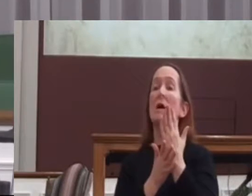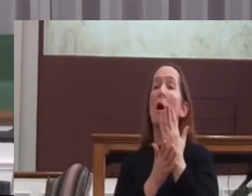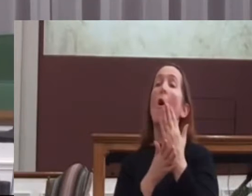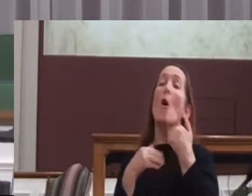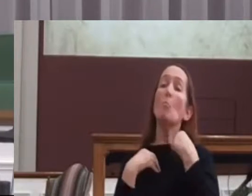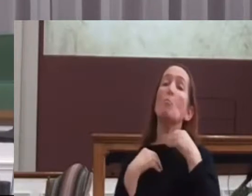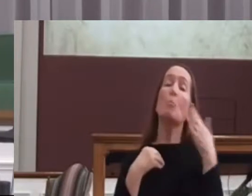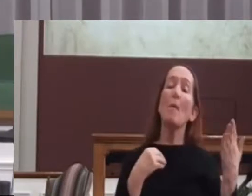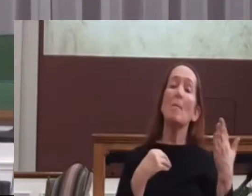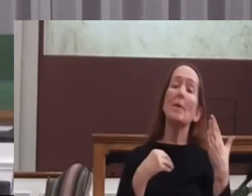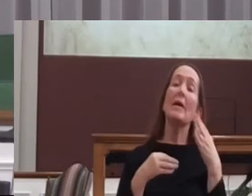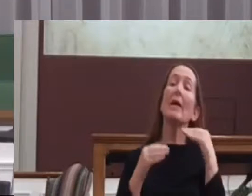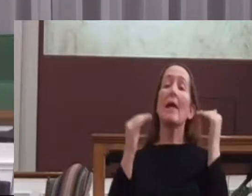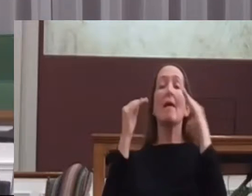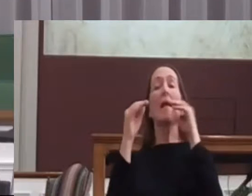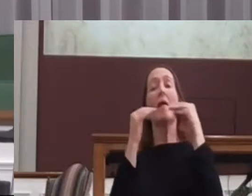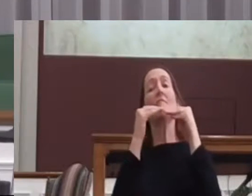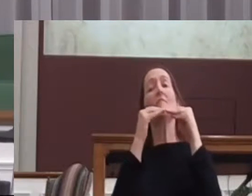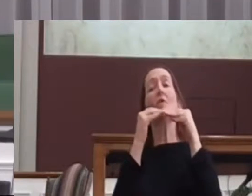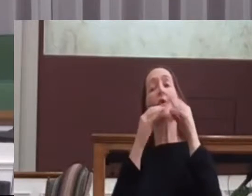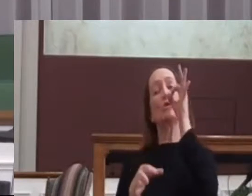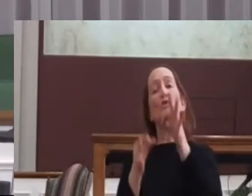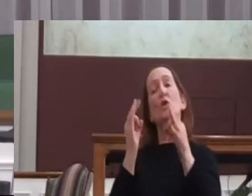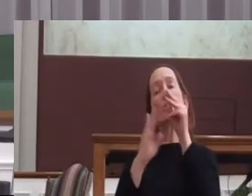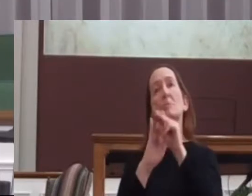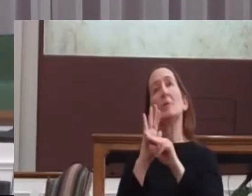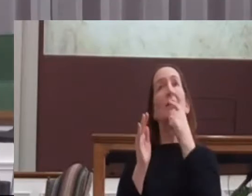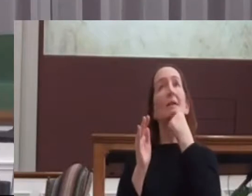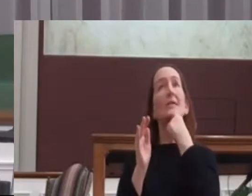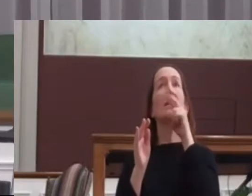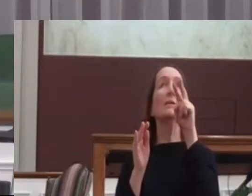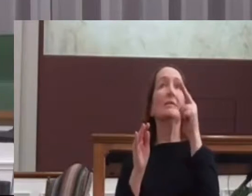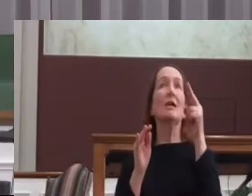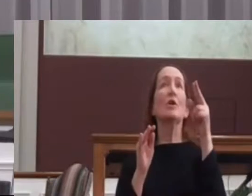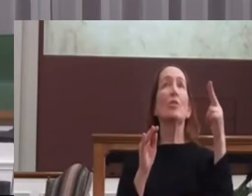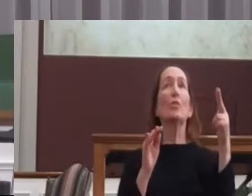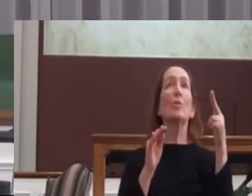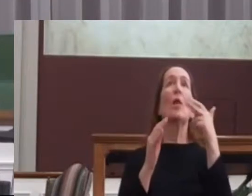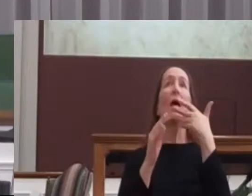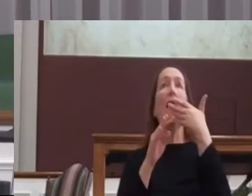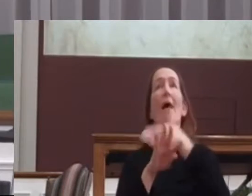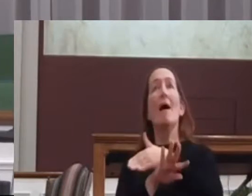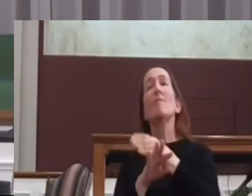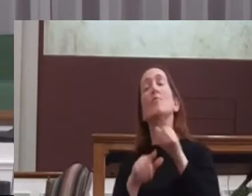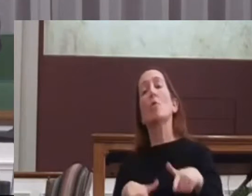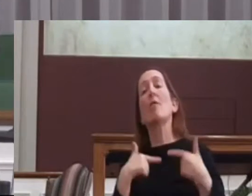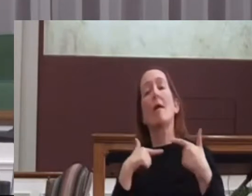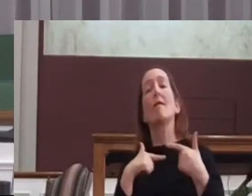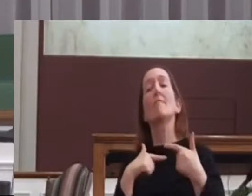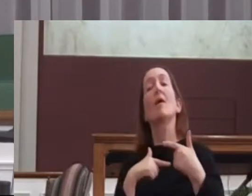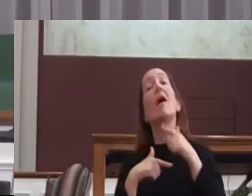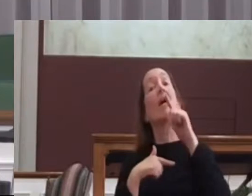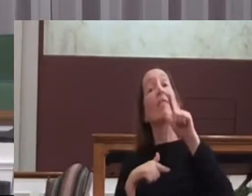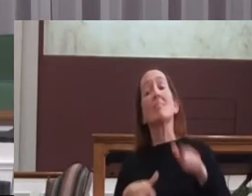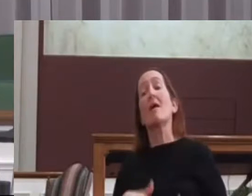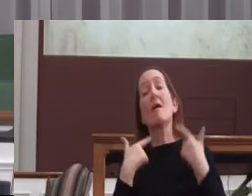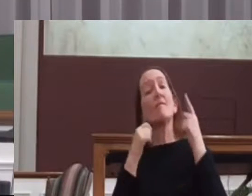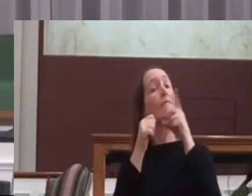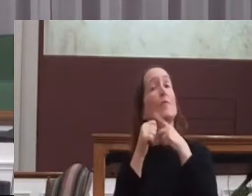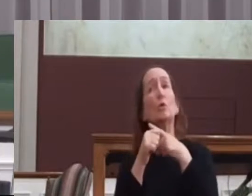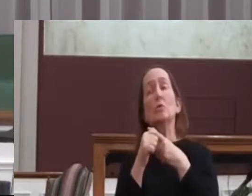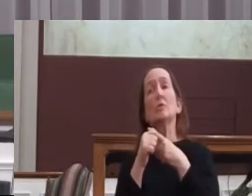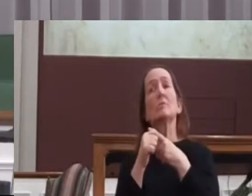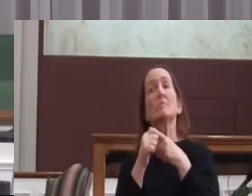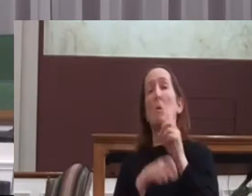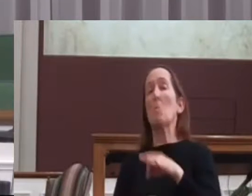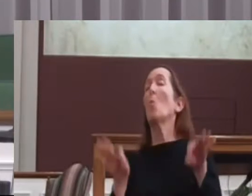that these two rights of right of property and right of fair judgment, I would not say that these two rights are necessarily second and third in line